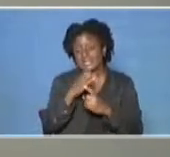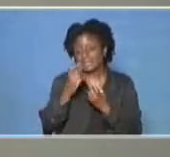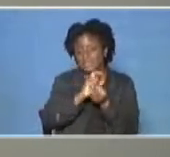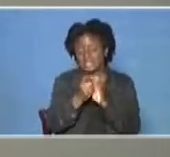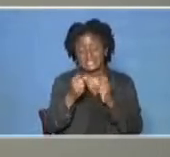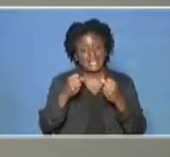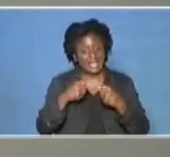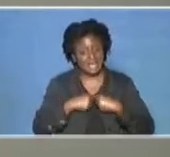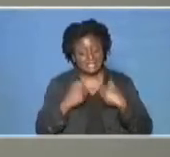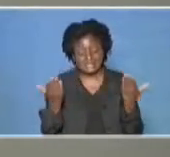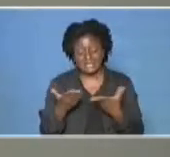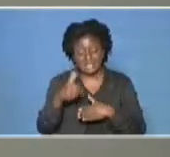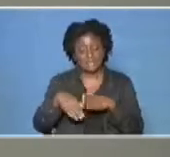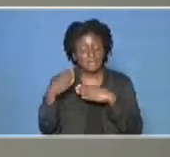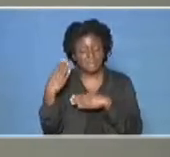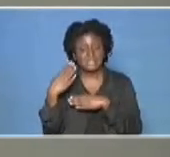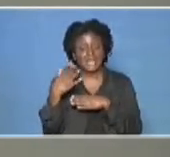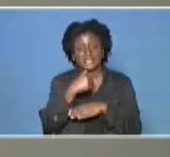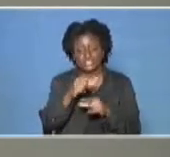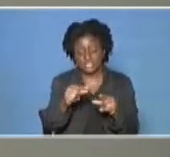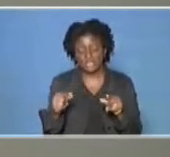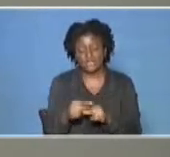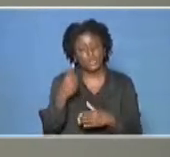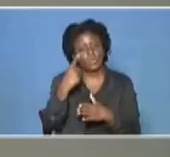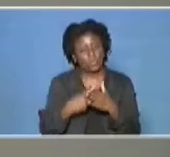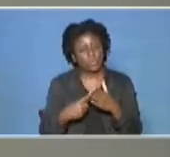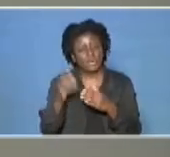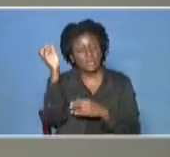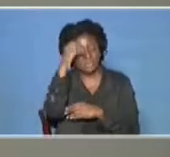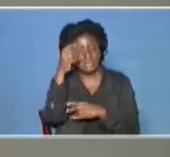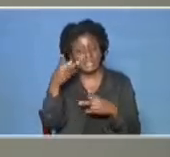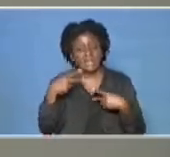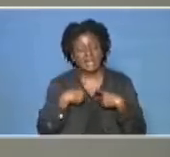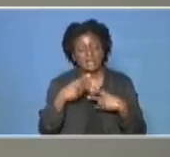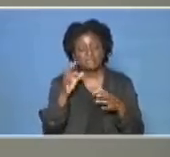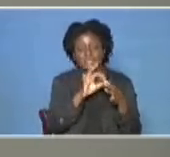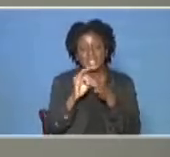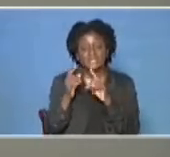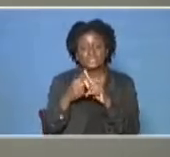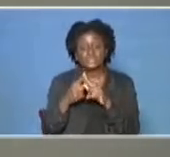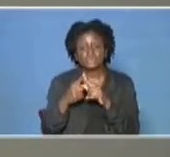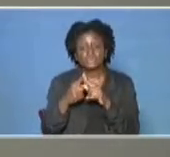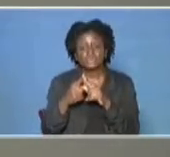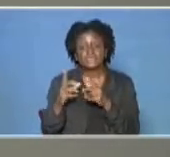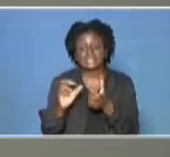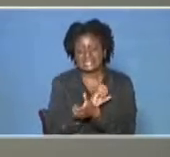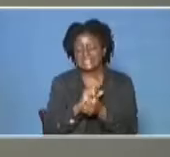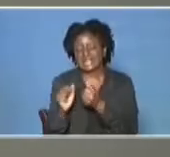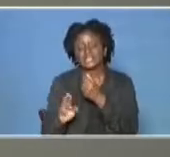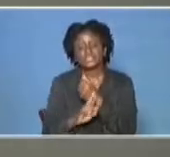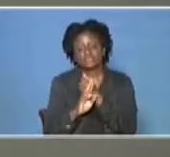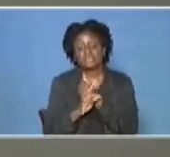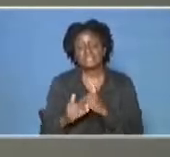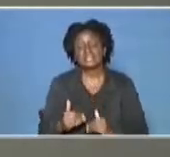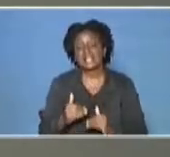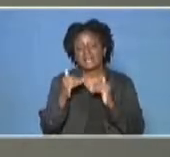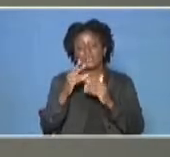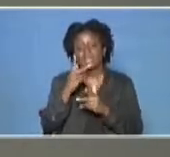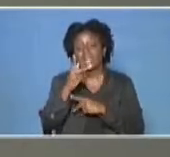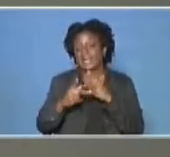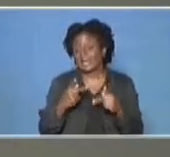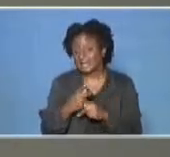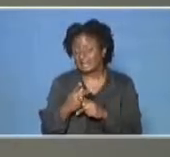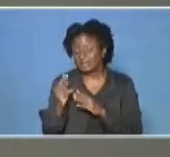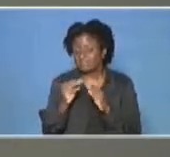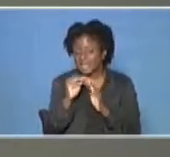the Bahamas, and generally what perceptions they have related to disaster risk levels that we have, what kind of management practices that